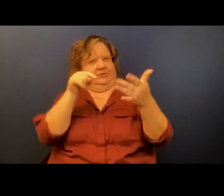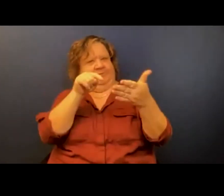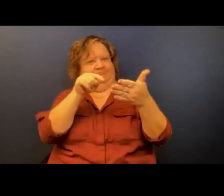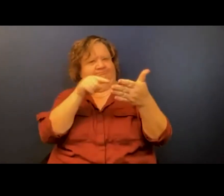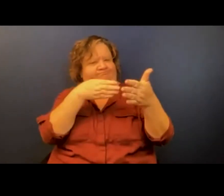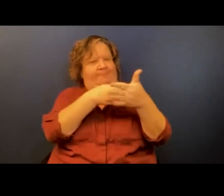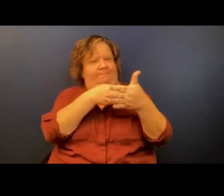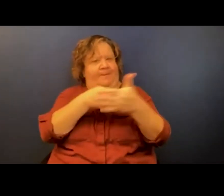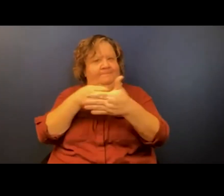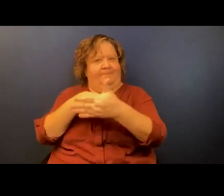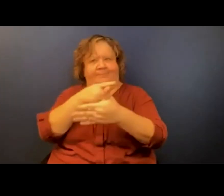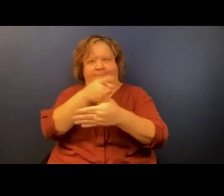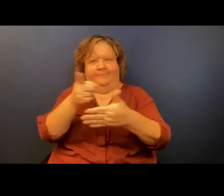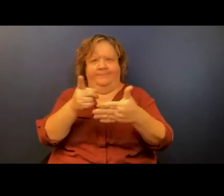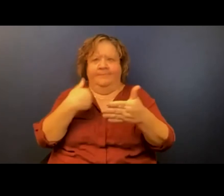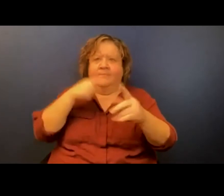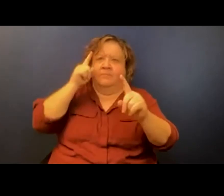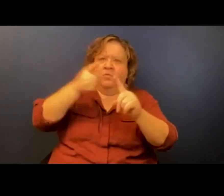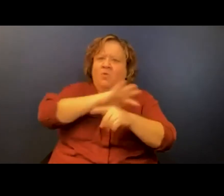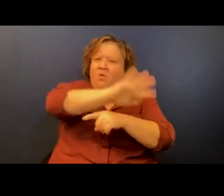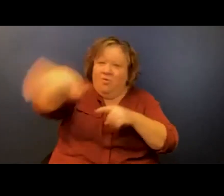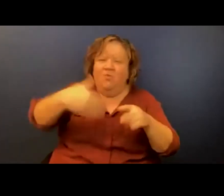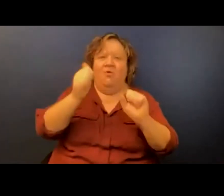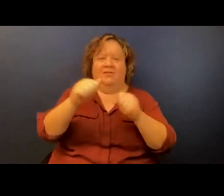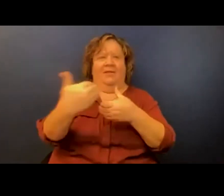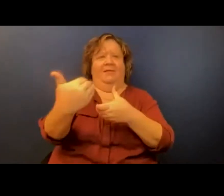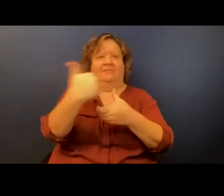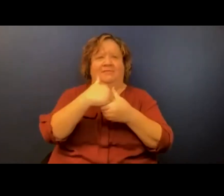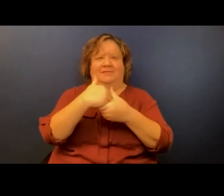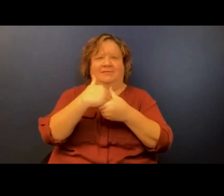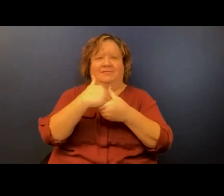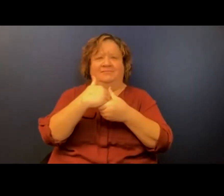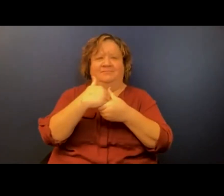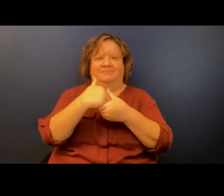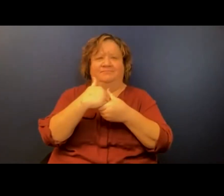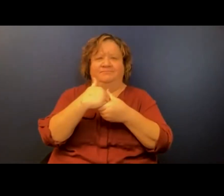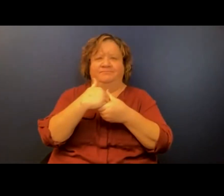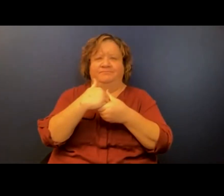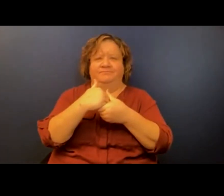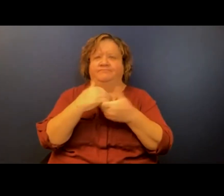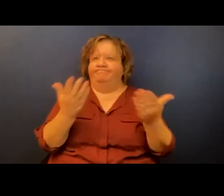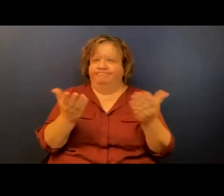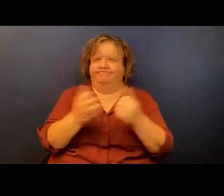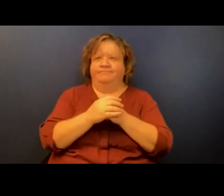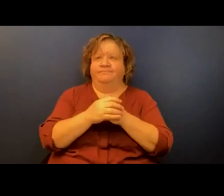Therefore, well, we found a tool. This was an application for Zoom,